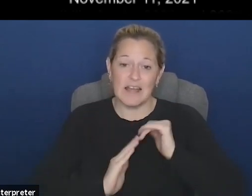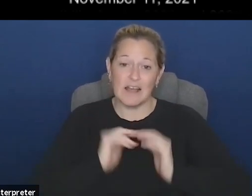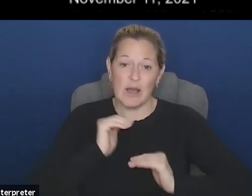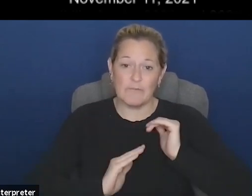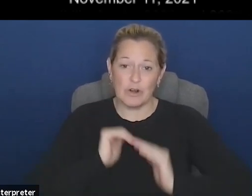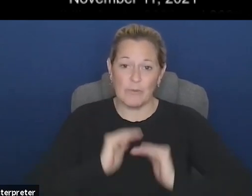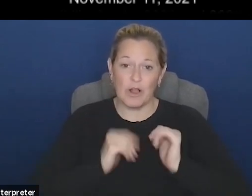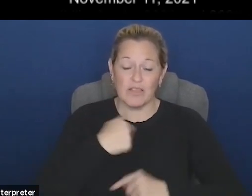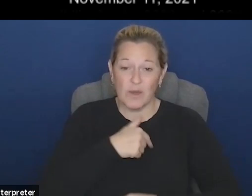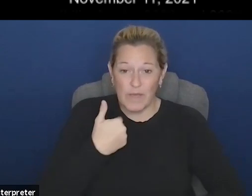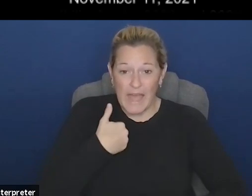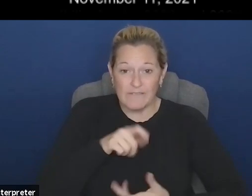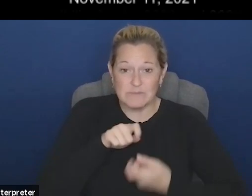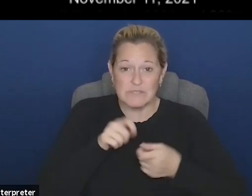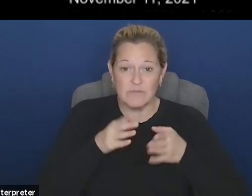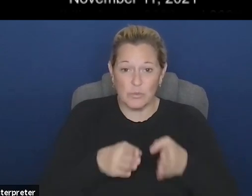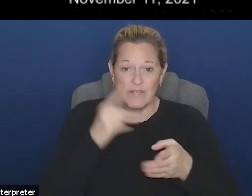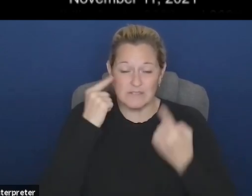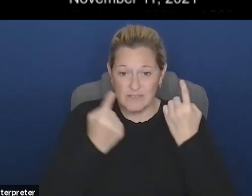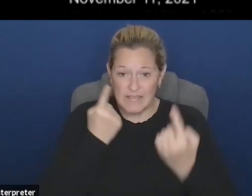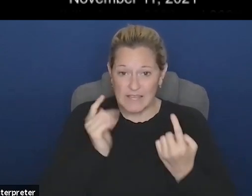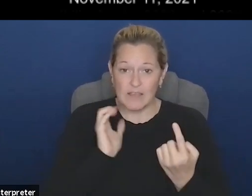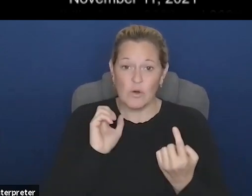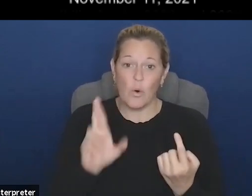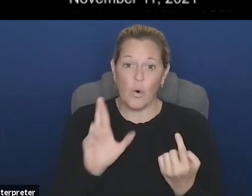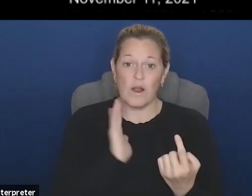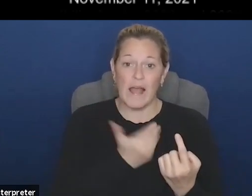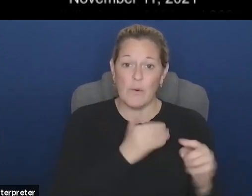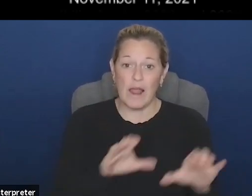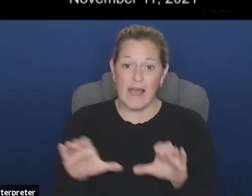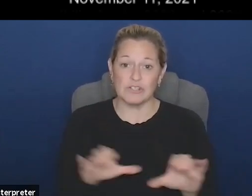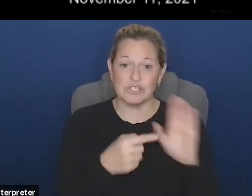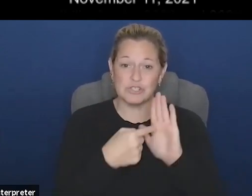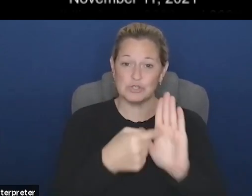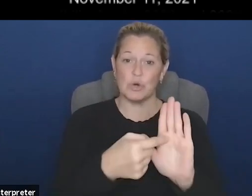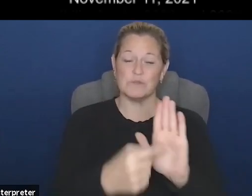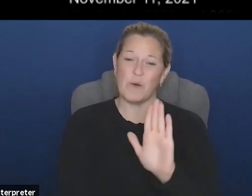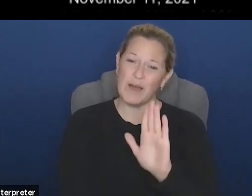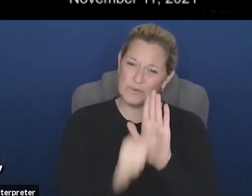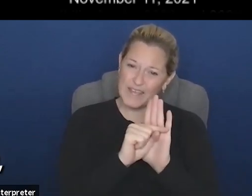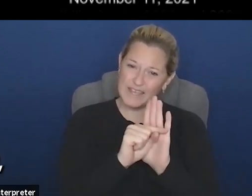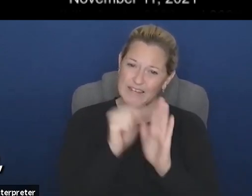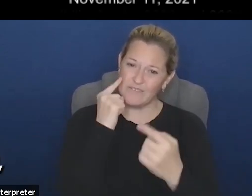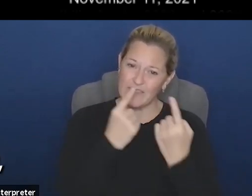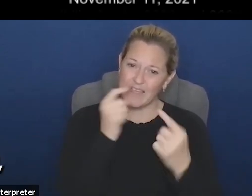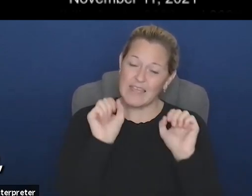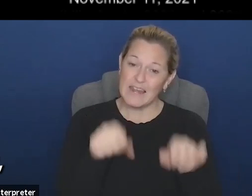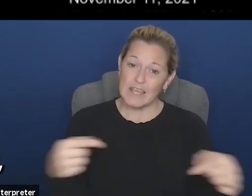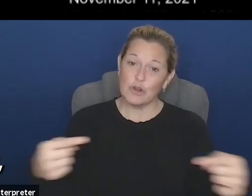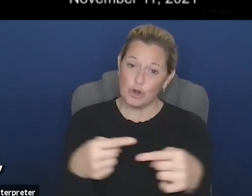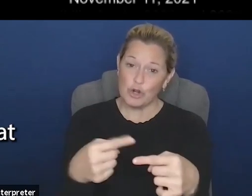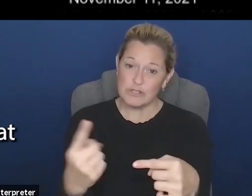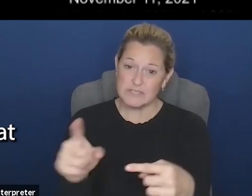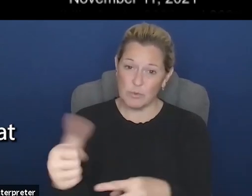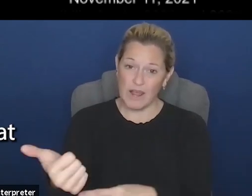ways of thinking or potentially are actionable on those negative ways of thinking that could hurt somebody. That's a really hard thing to